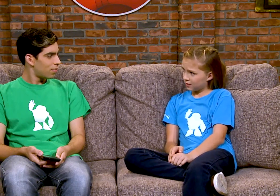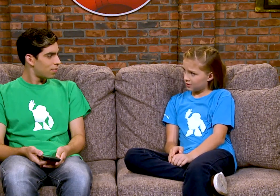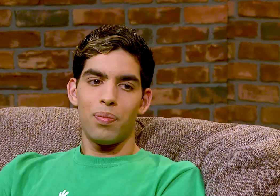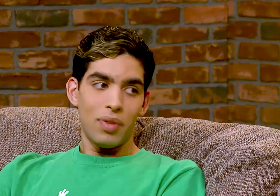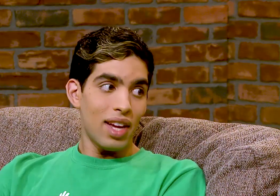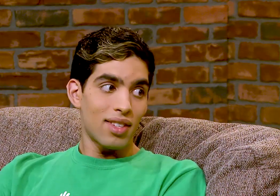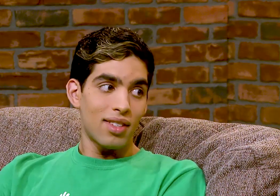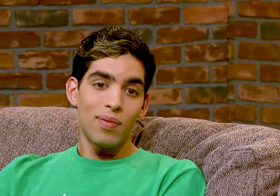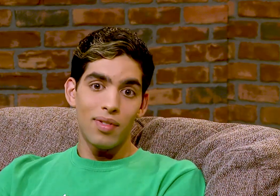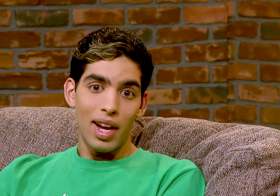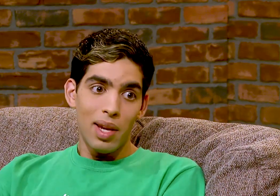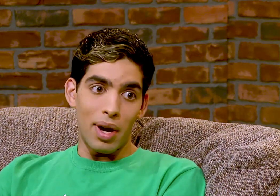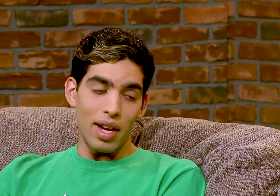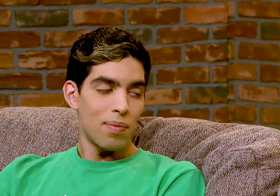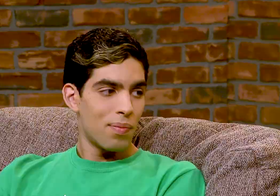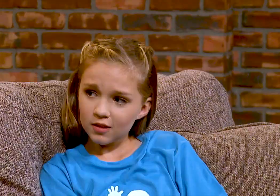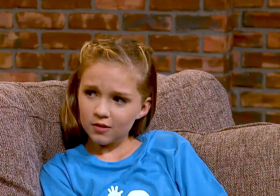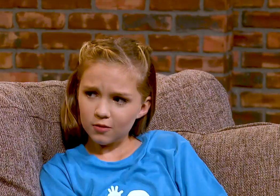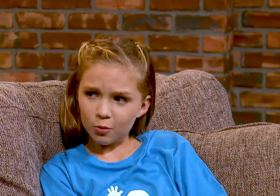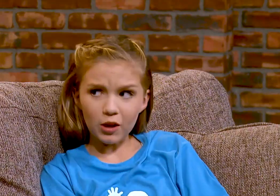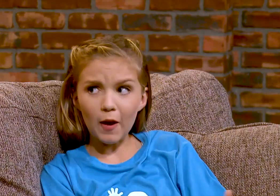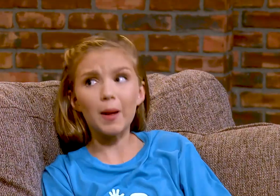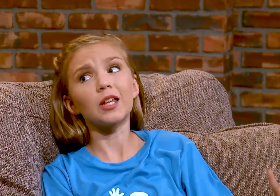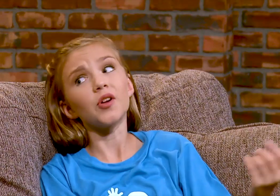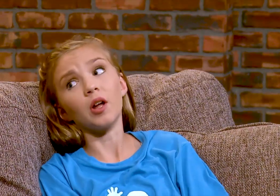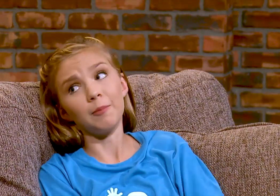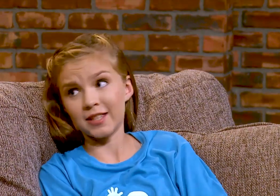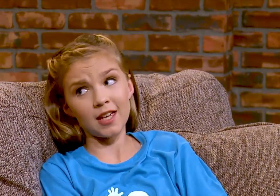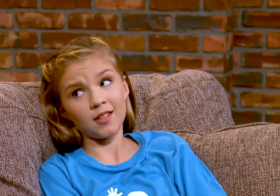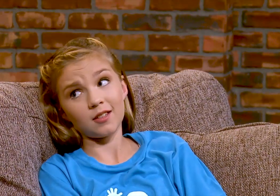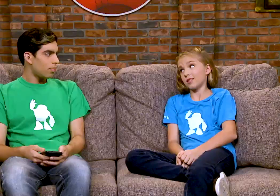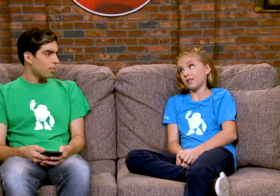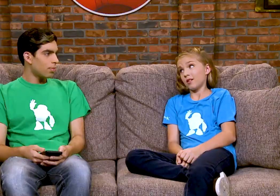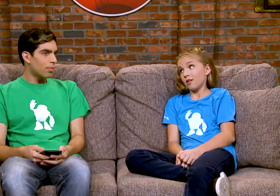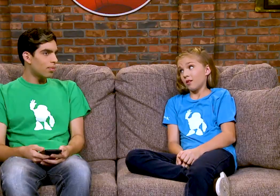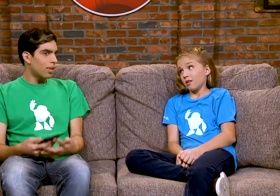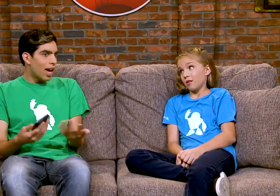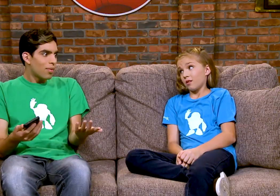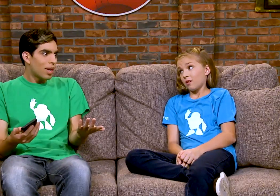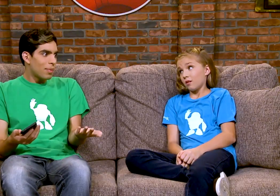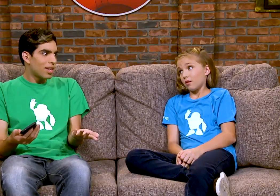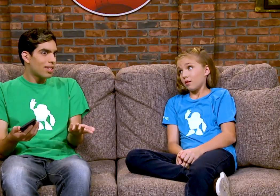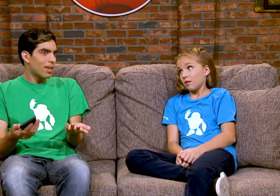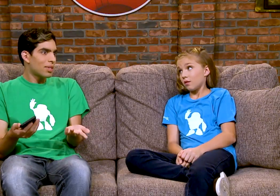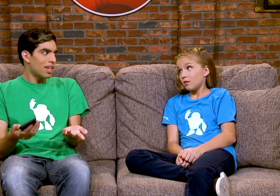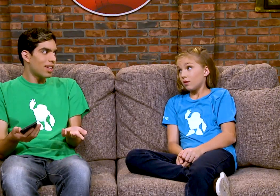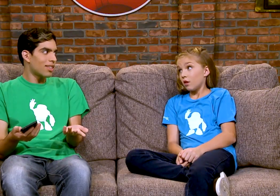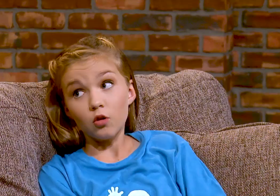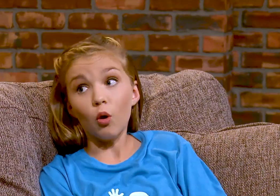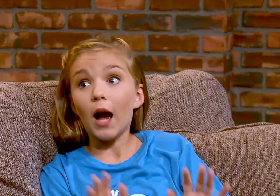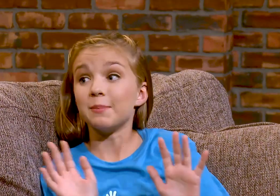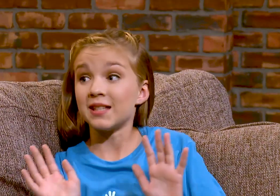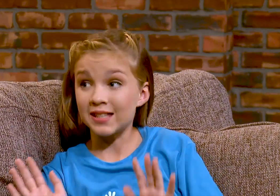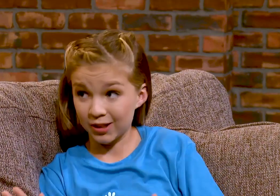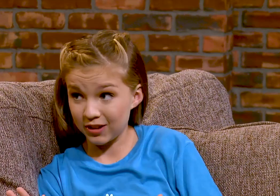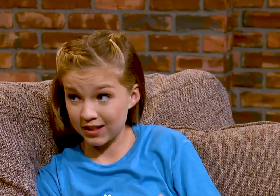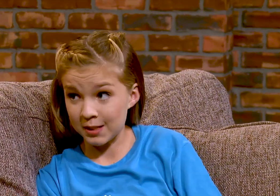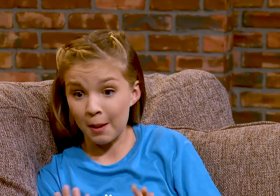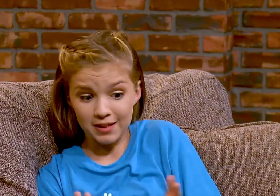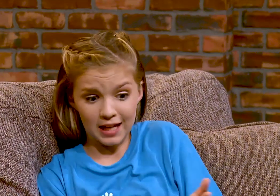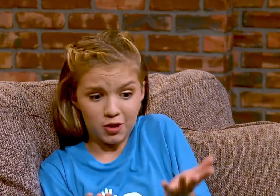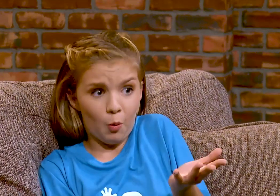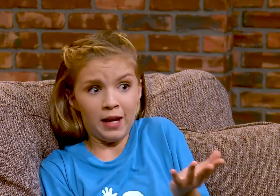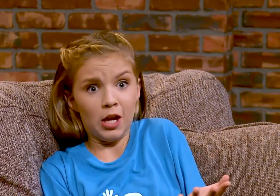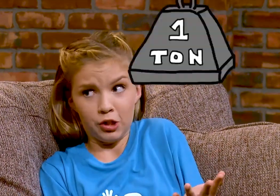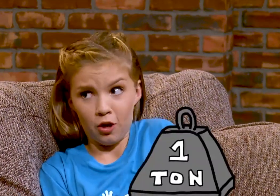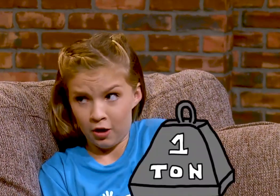anybody? Yes, anybody. What if I make a ton of mistakes? Everybody makes a ton of mistakes. No, I'm serious.